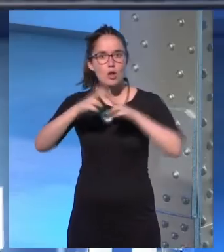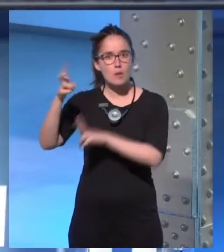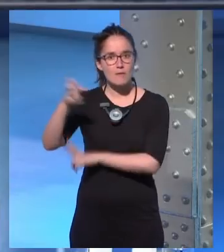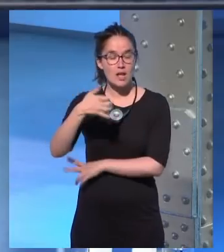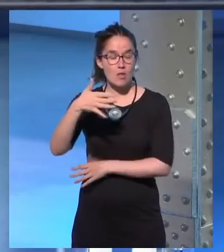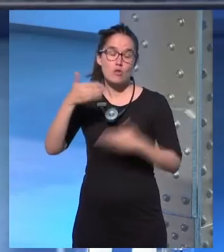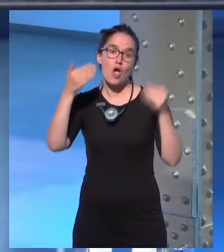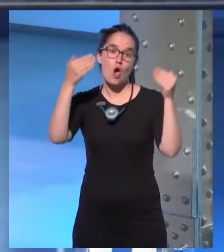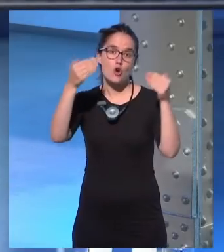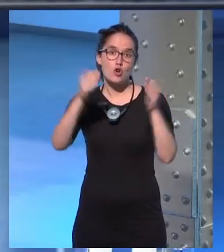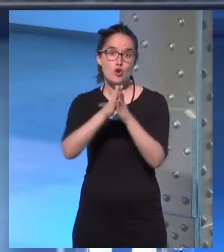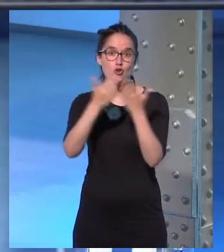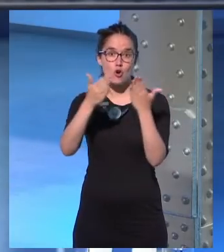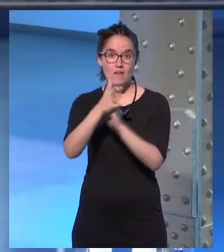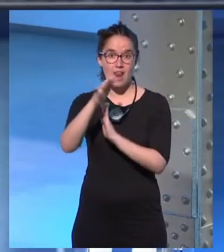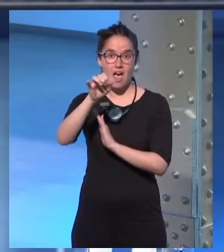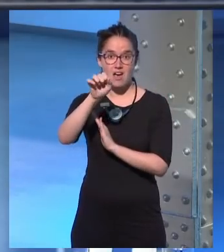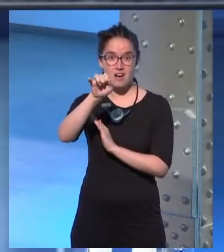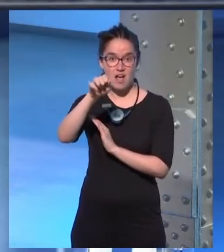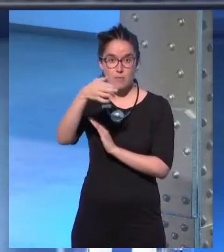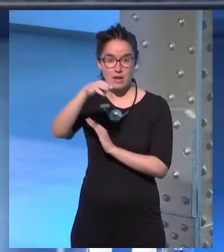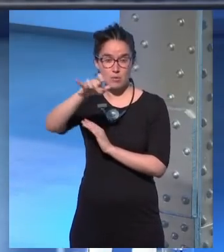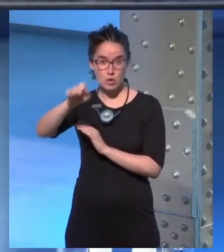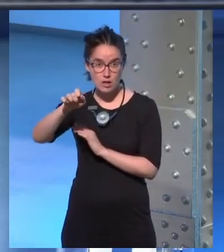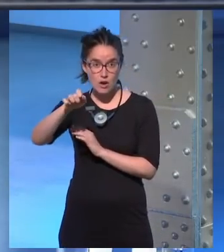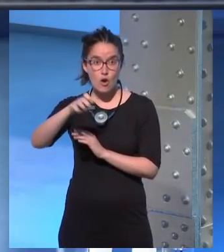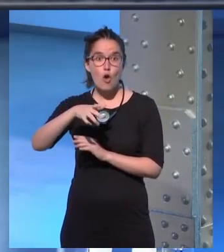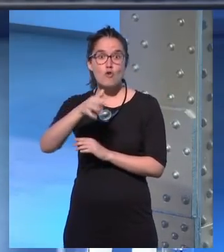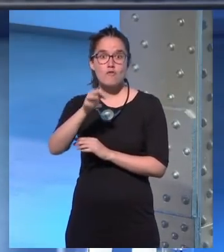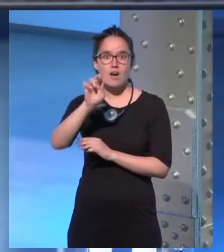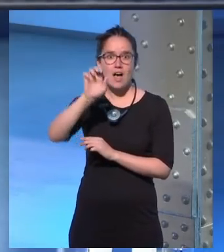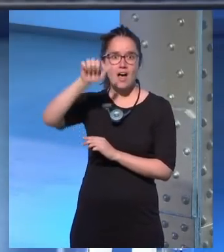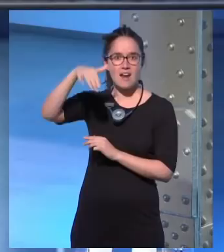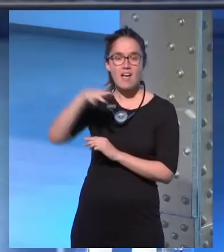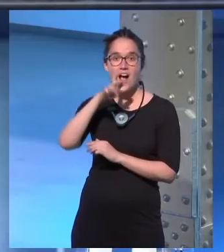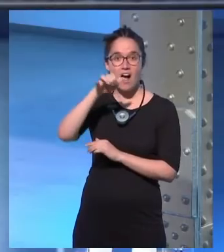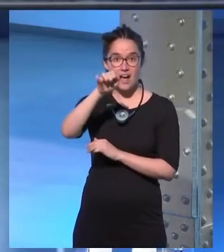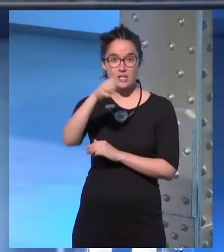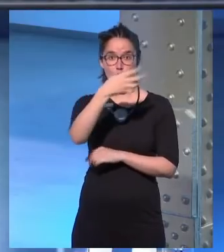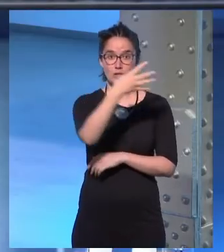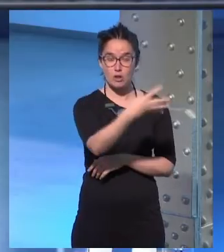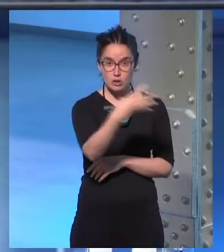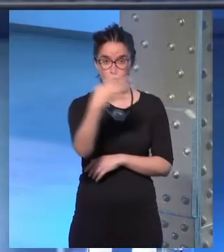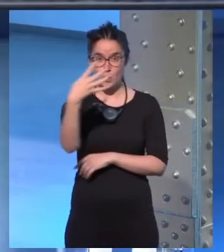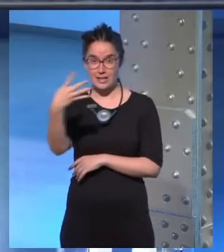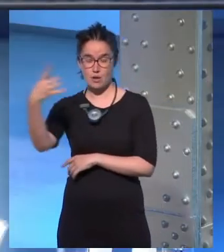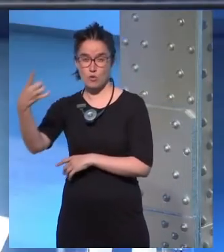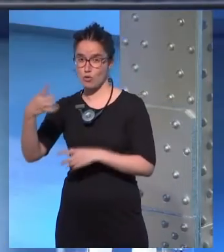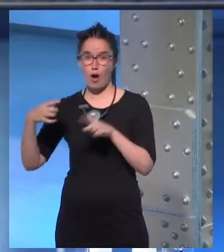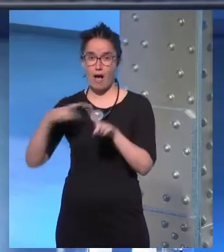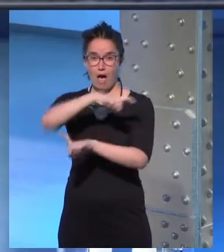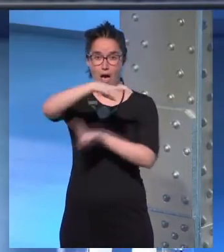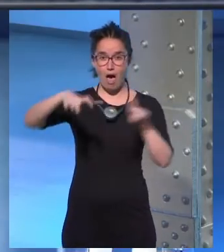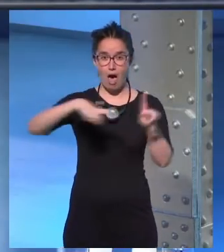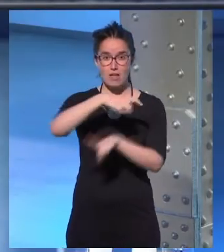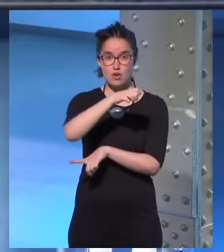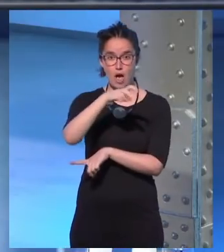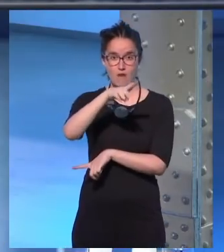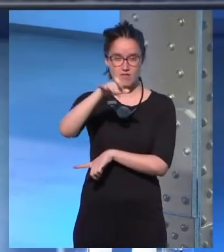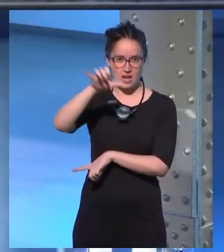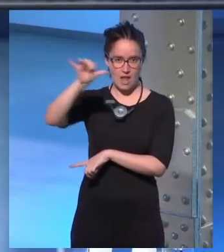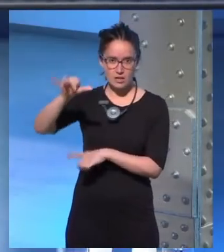that is named after Ray Bradbury's novel Fahrenheit 451 that takes place every